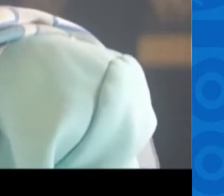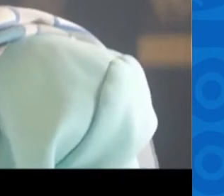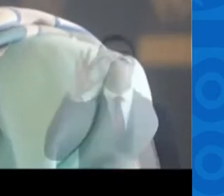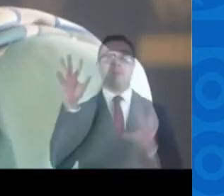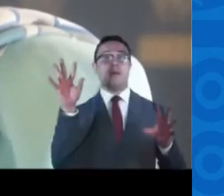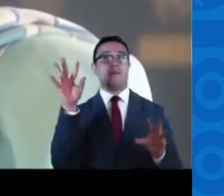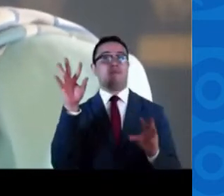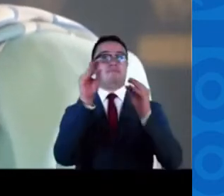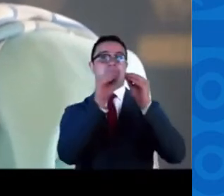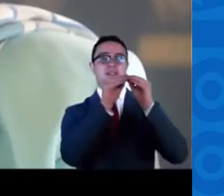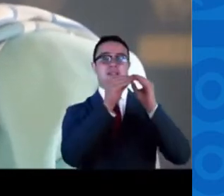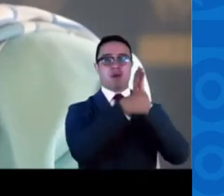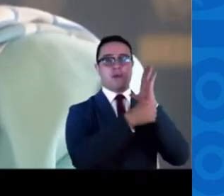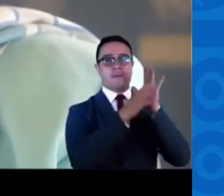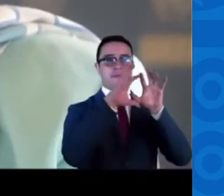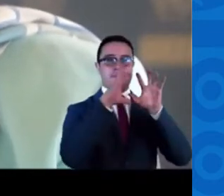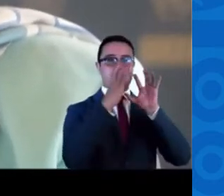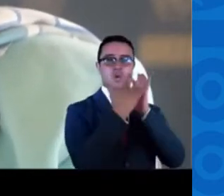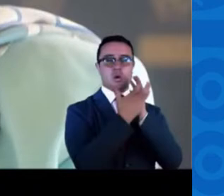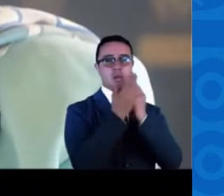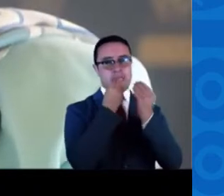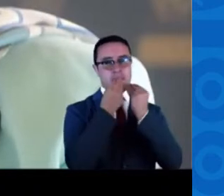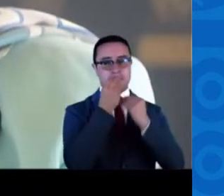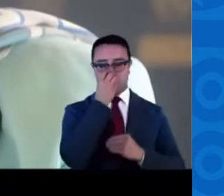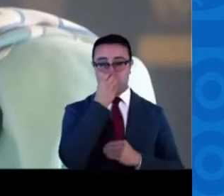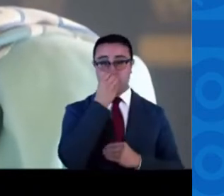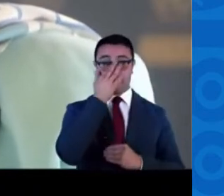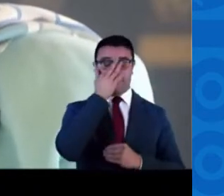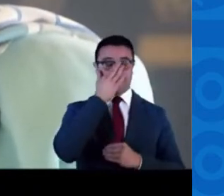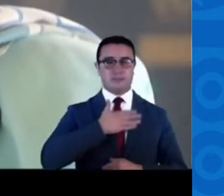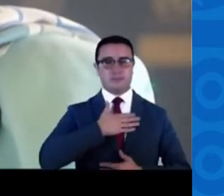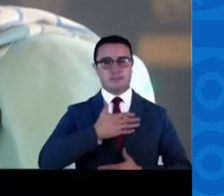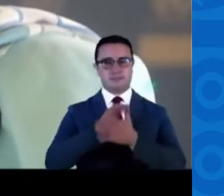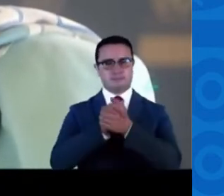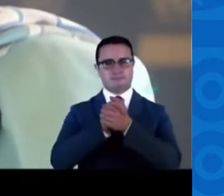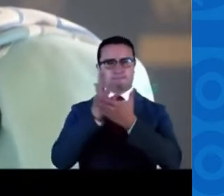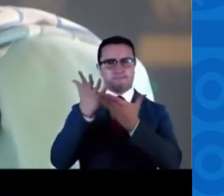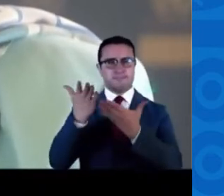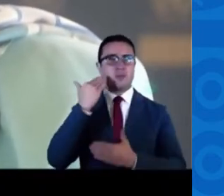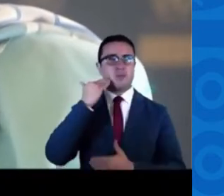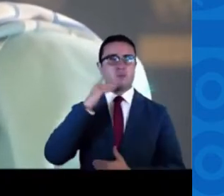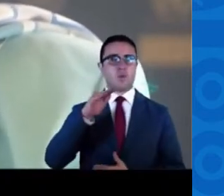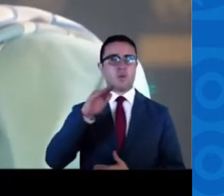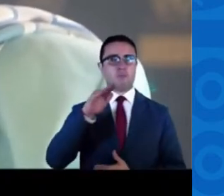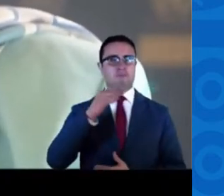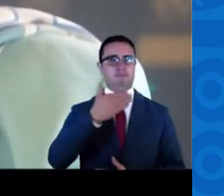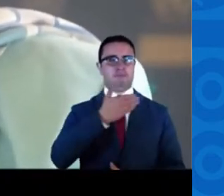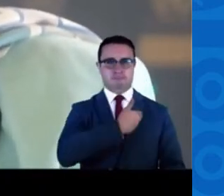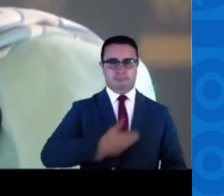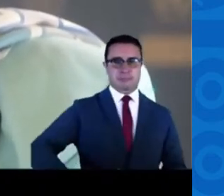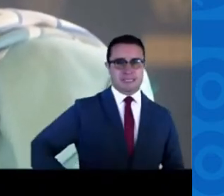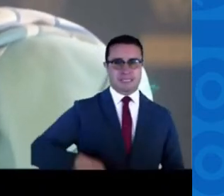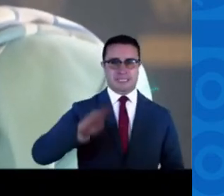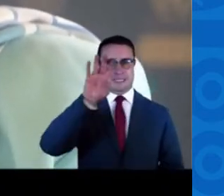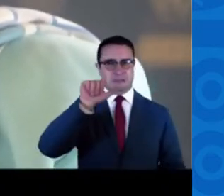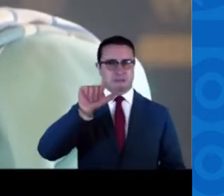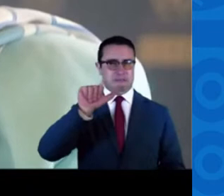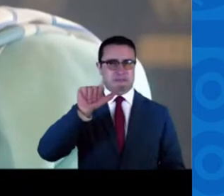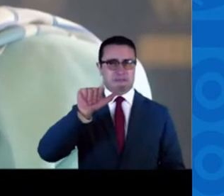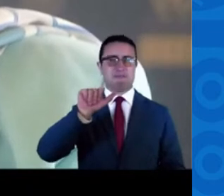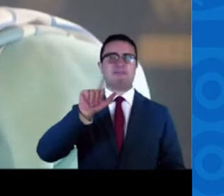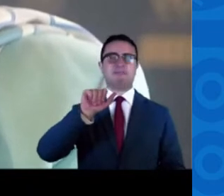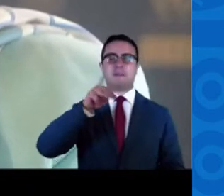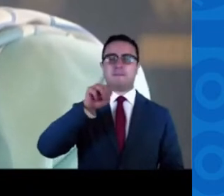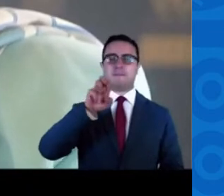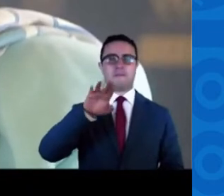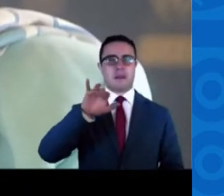of Colombia and the World Food Program. I am very pleased, and it is an honor to greet the First